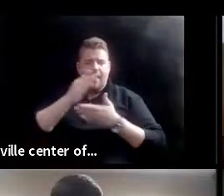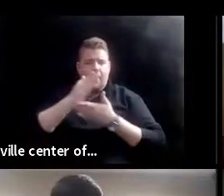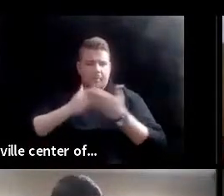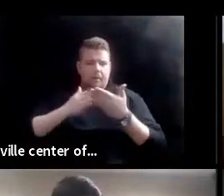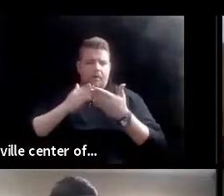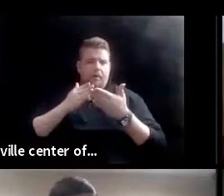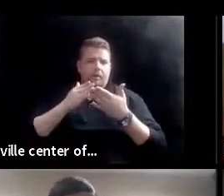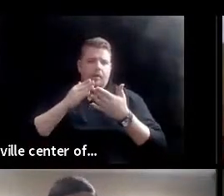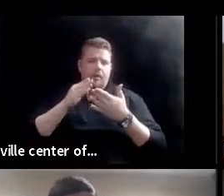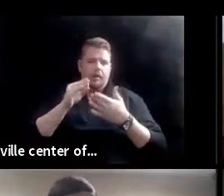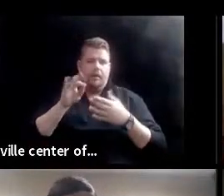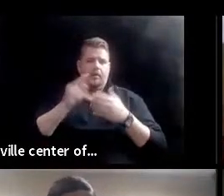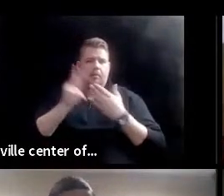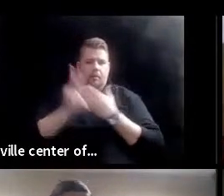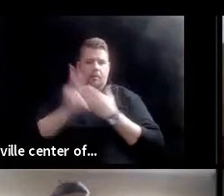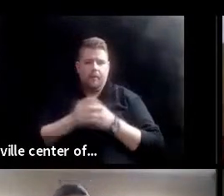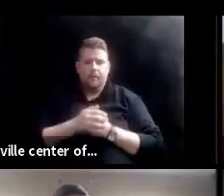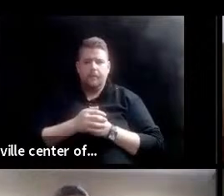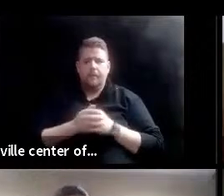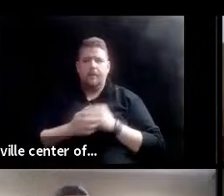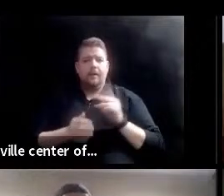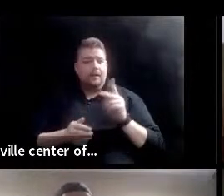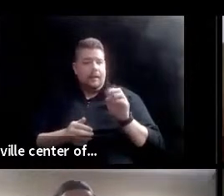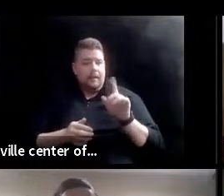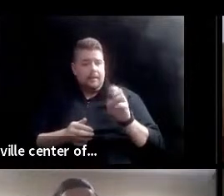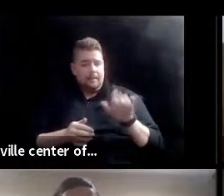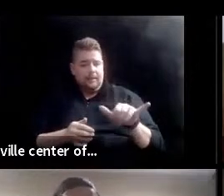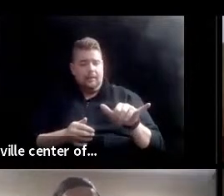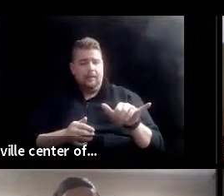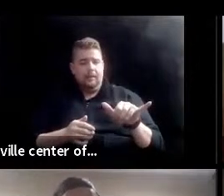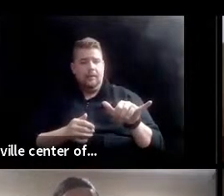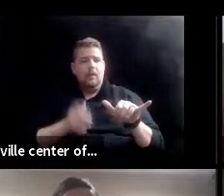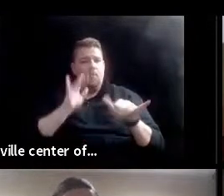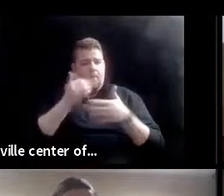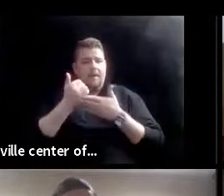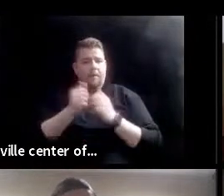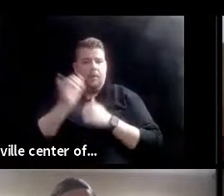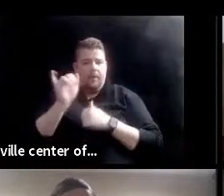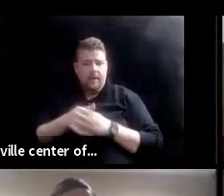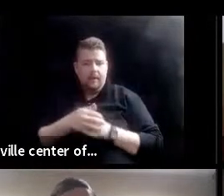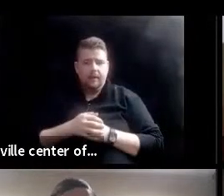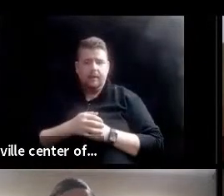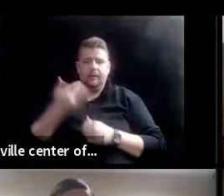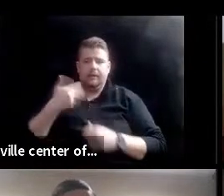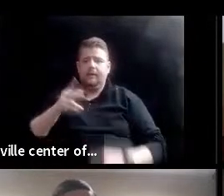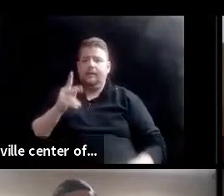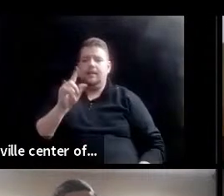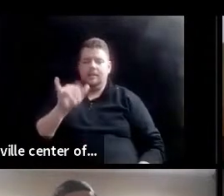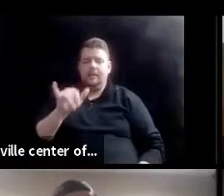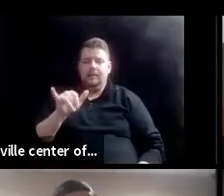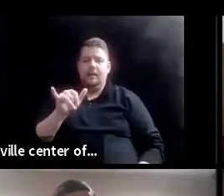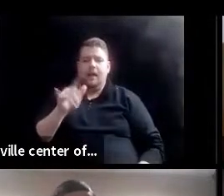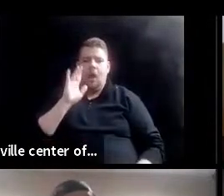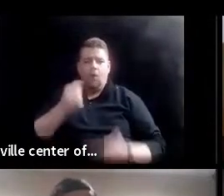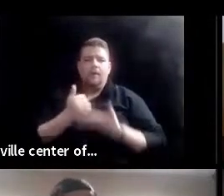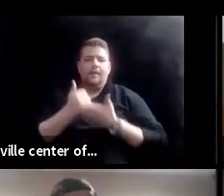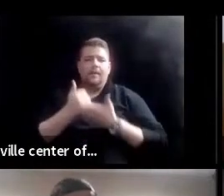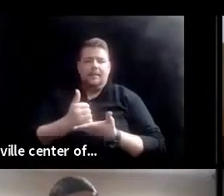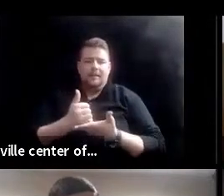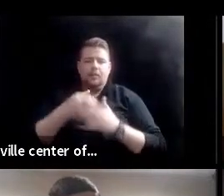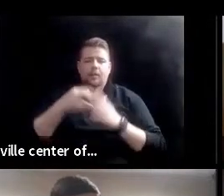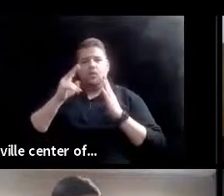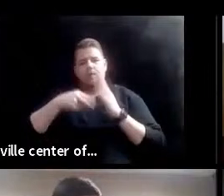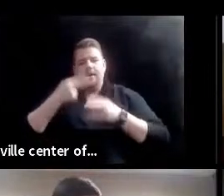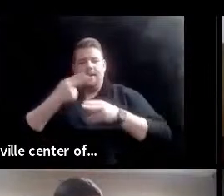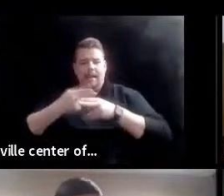program? Kelsey, I believe, will be helping with that. Yeah, this is Kelsey Wilson, and I will assist in reading out the